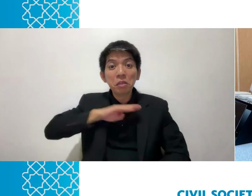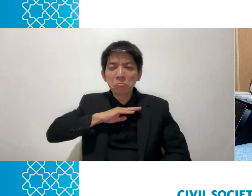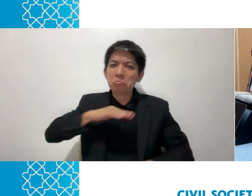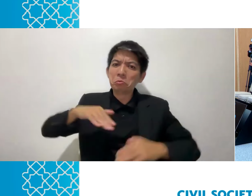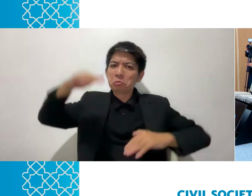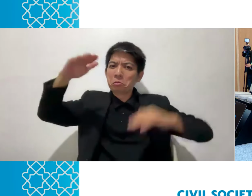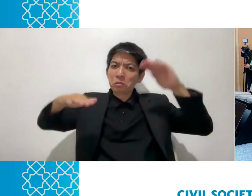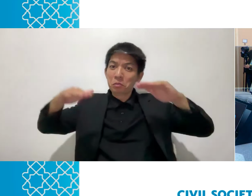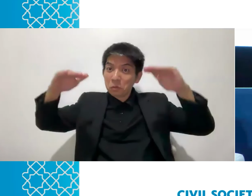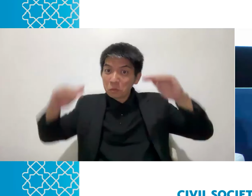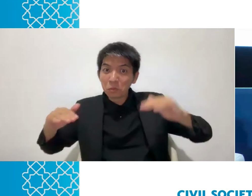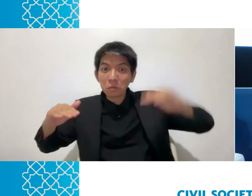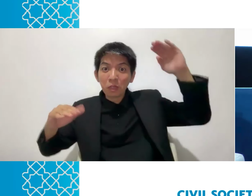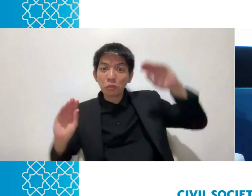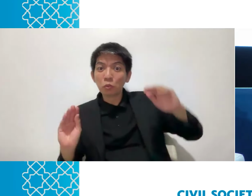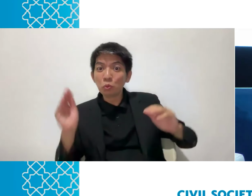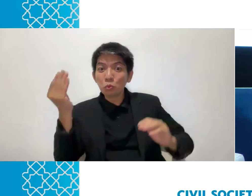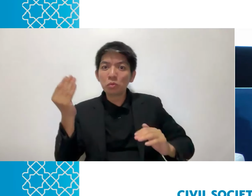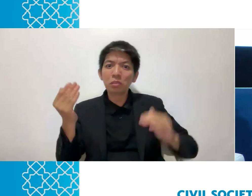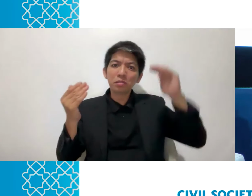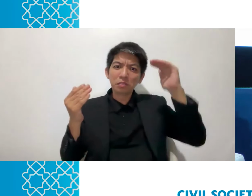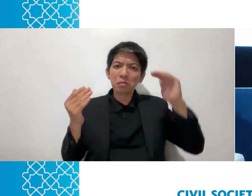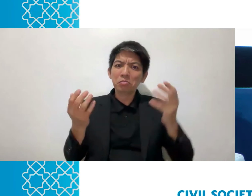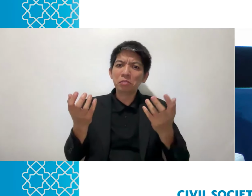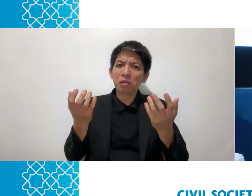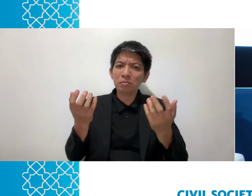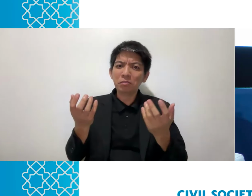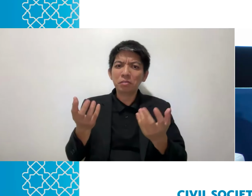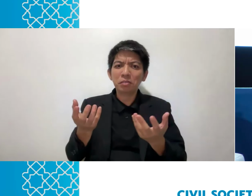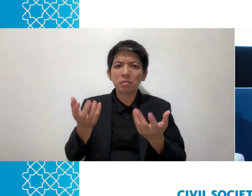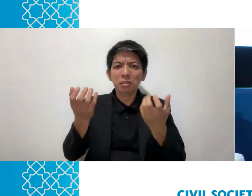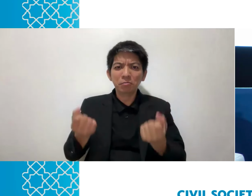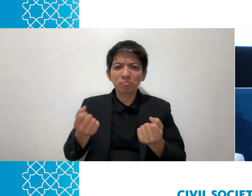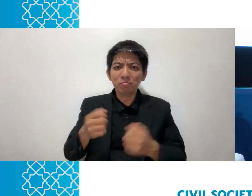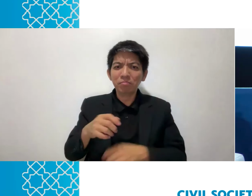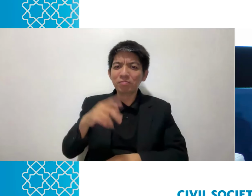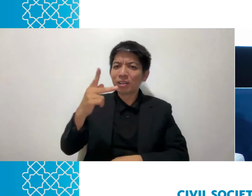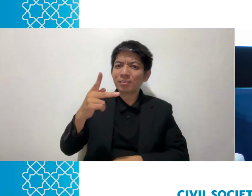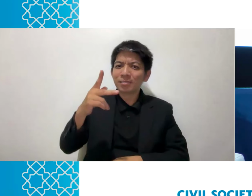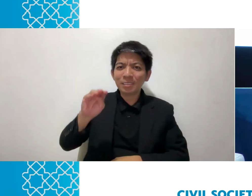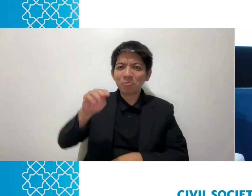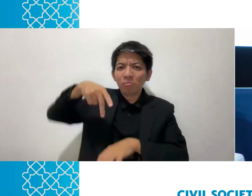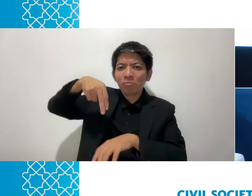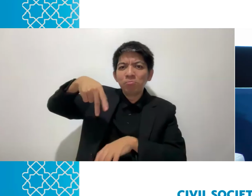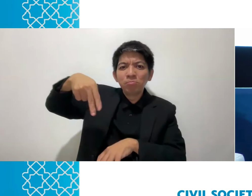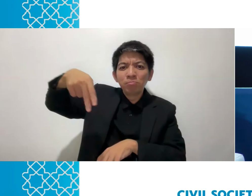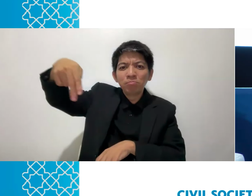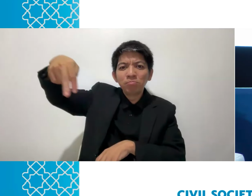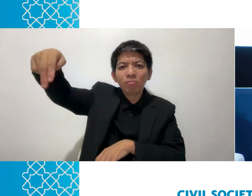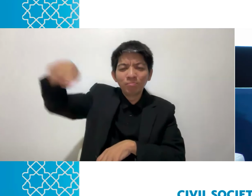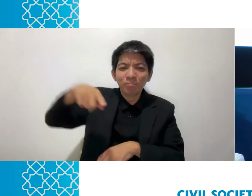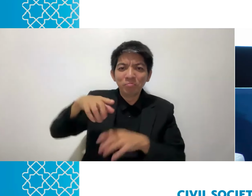walking assessment in our neighborhood, in our suburb. And then we had a discussion on how should